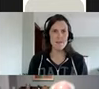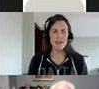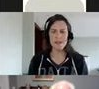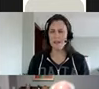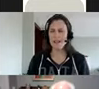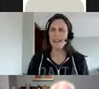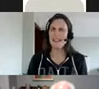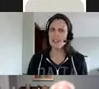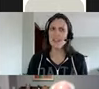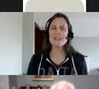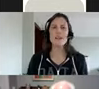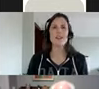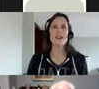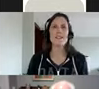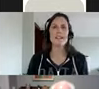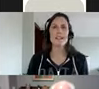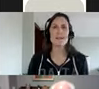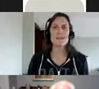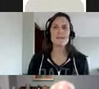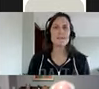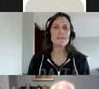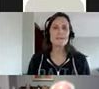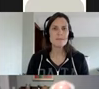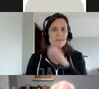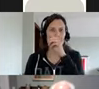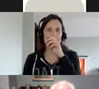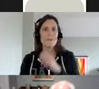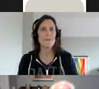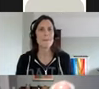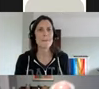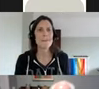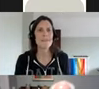hotspot. And that's also an incorrect assumption.